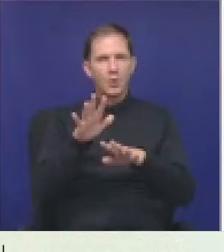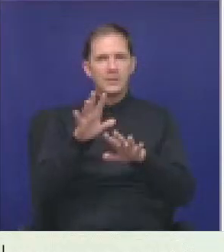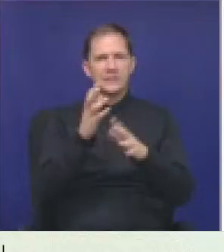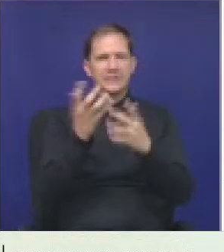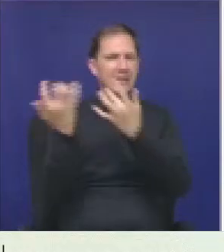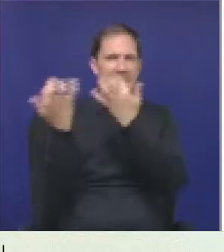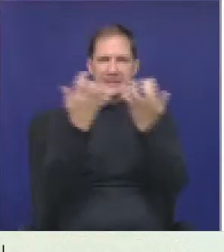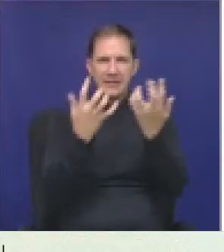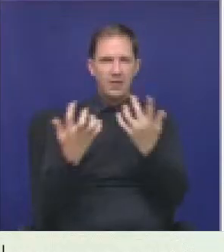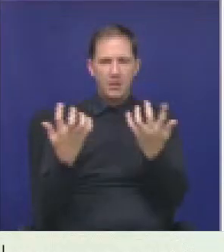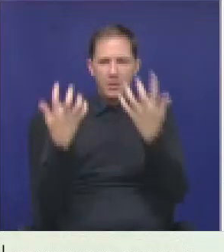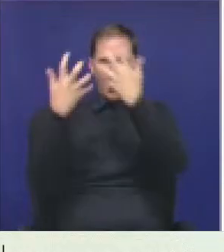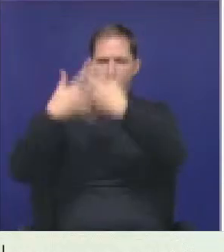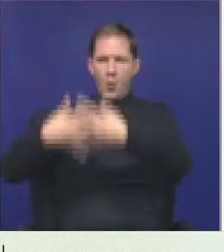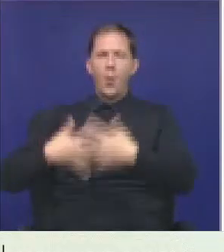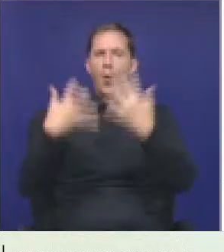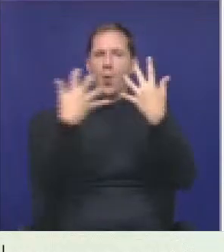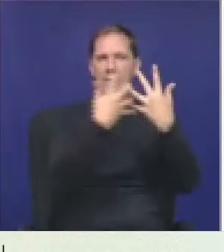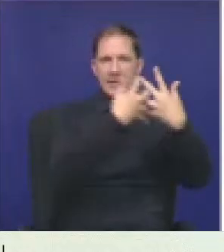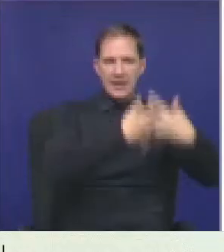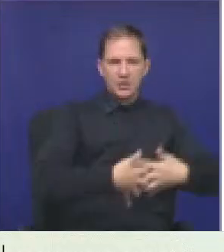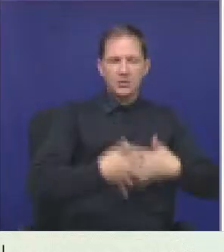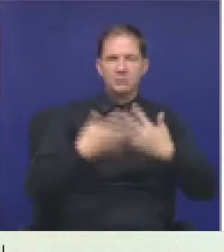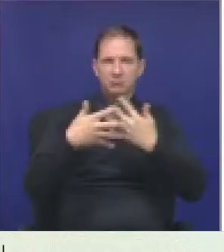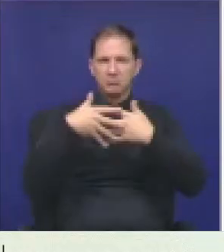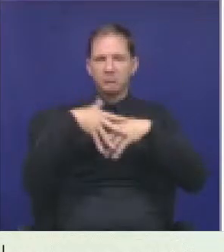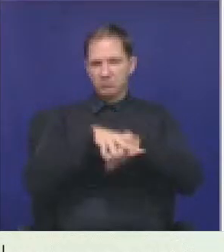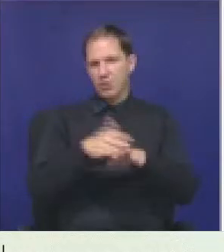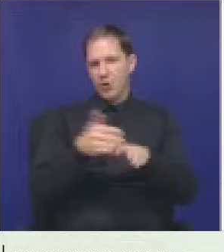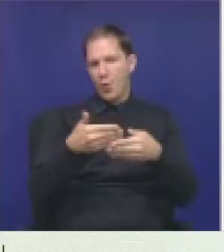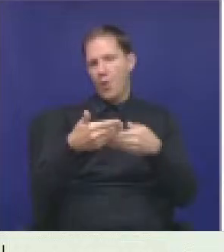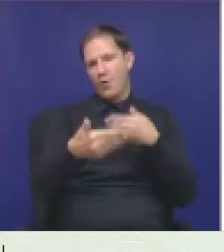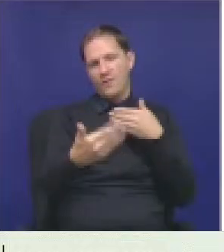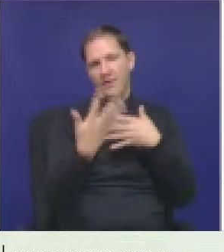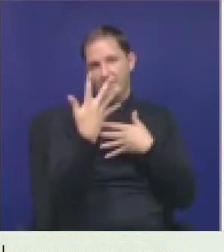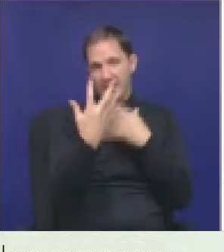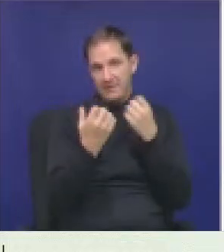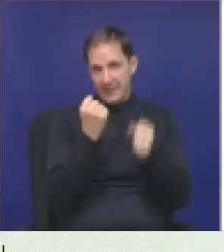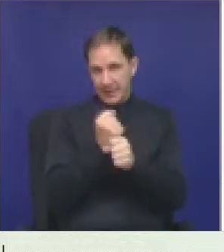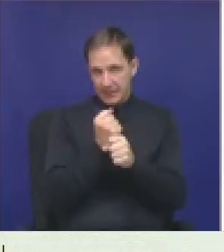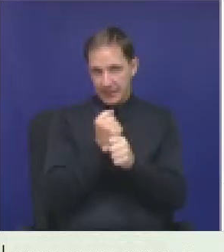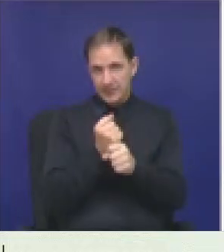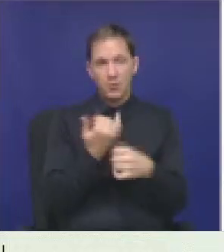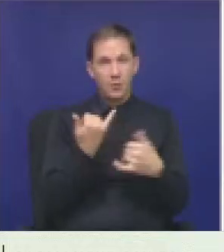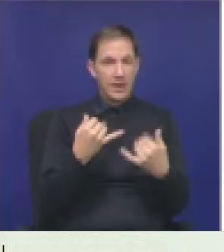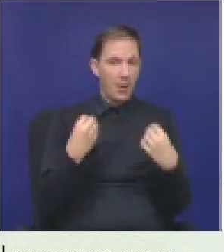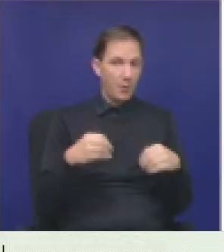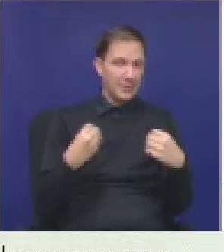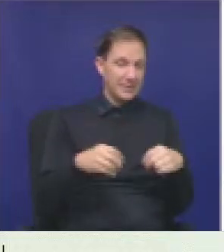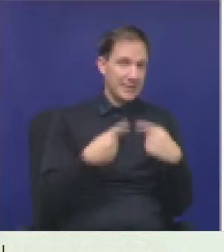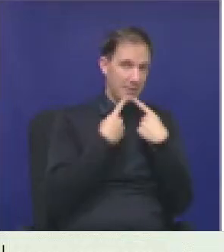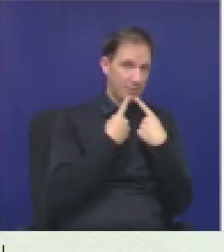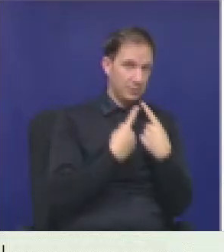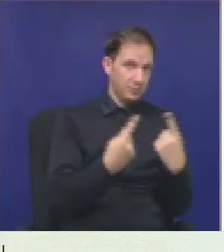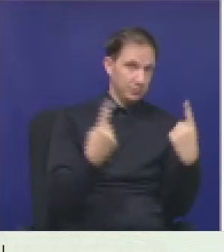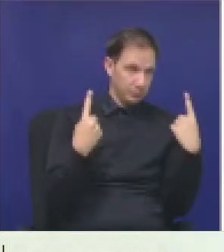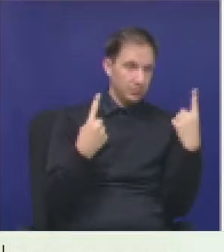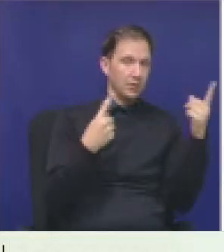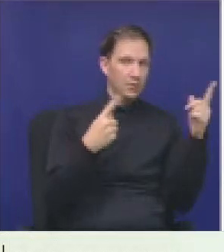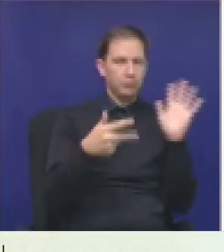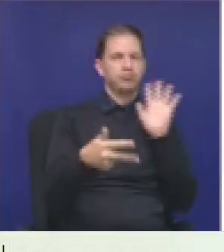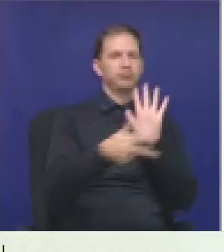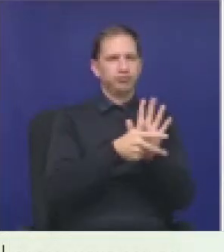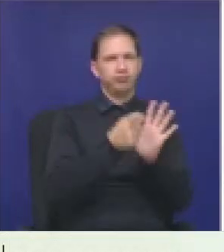are effectively implemented over the next 5 years, while finalizing the relevant proclamation for the President to bring the Act into